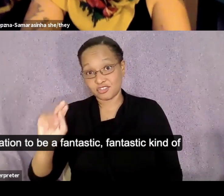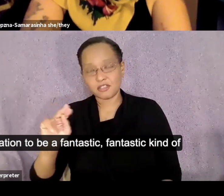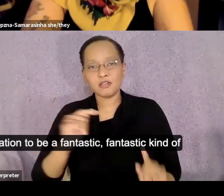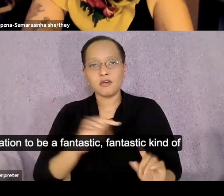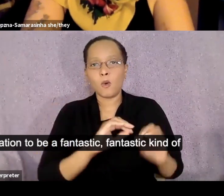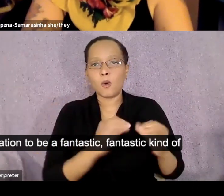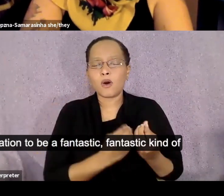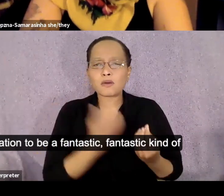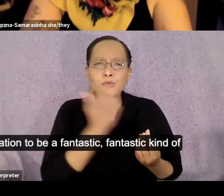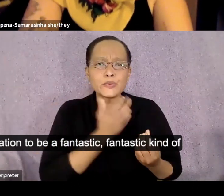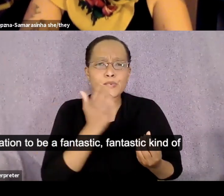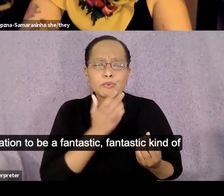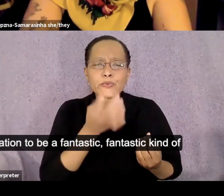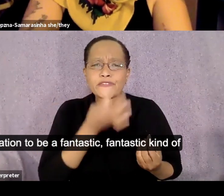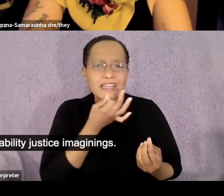of